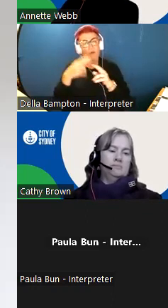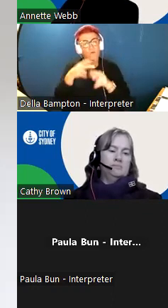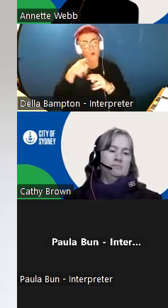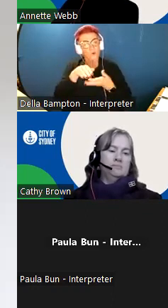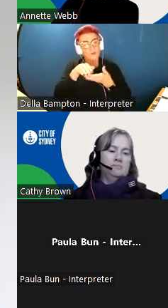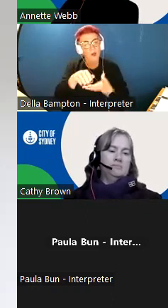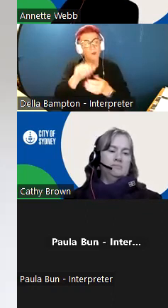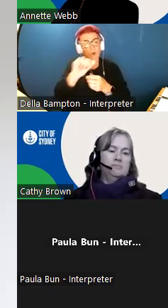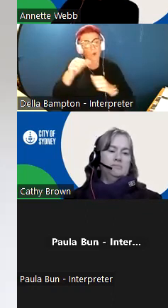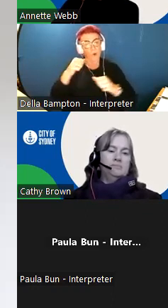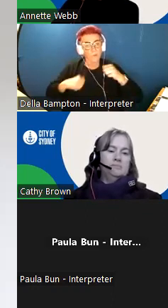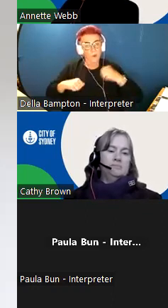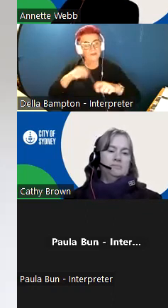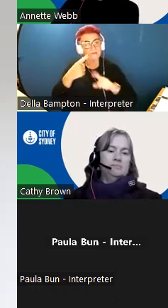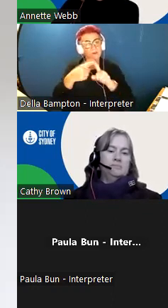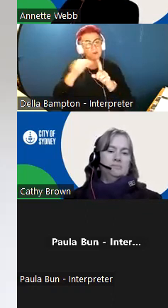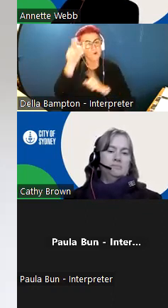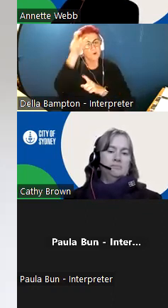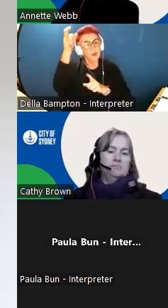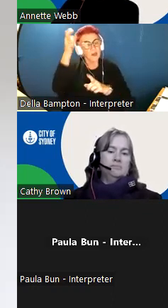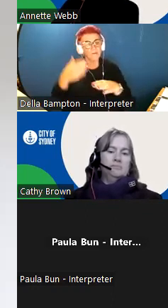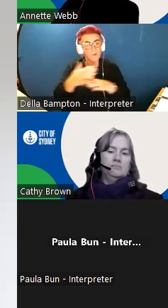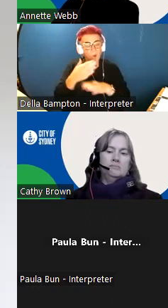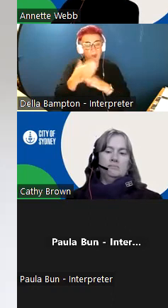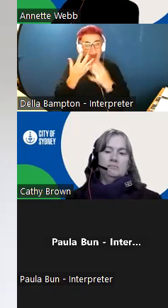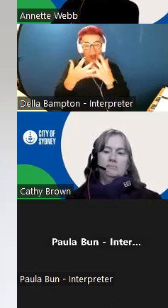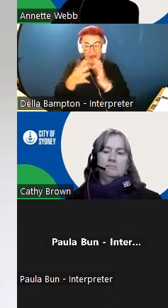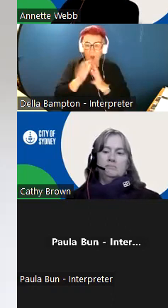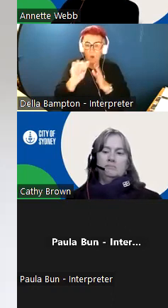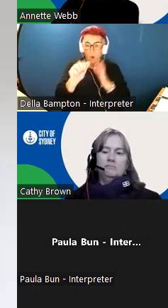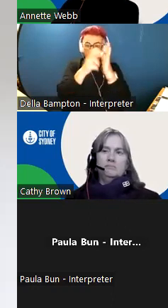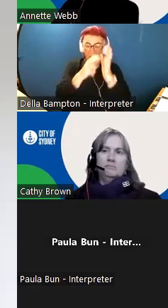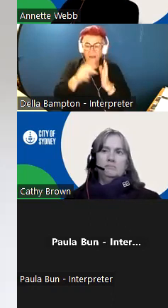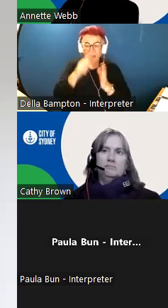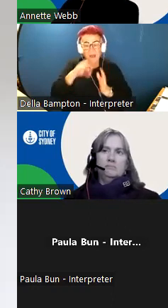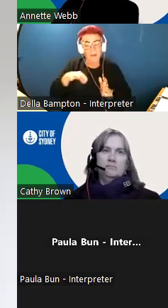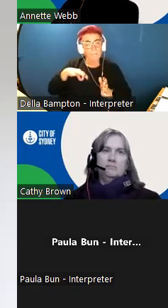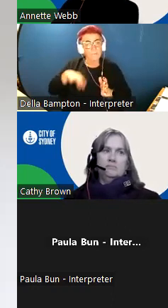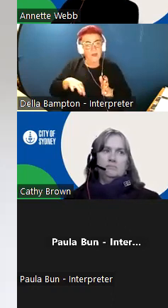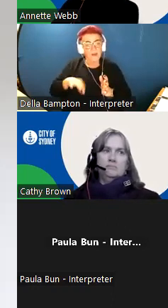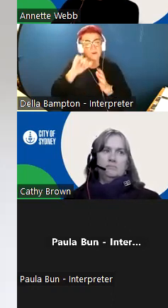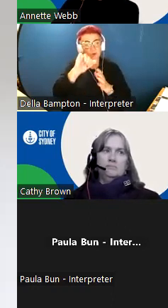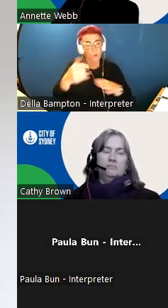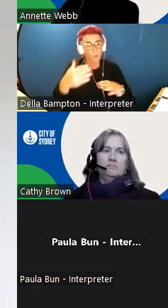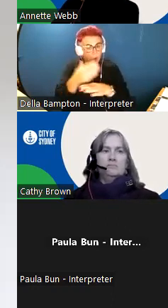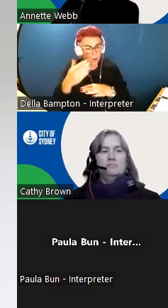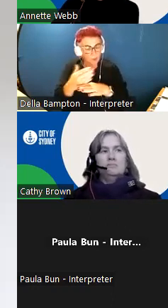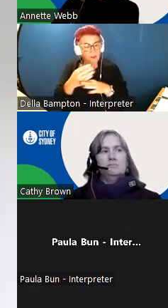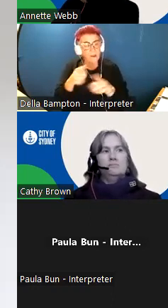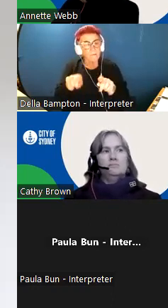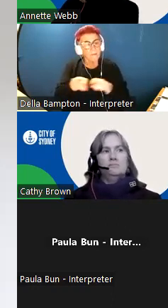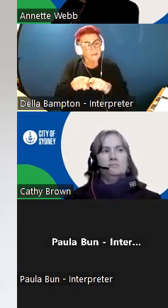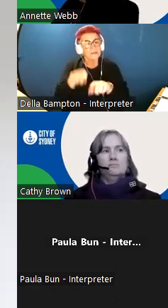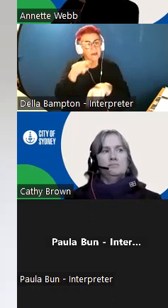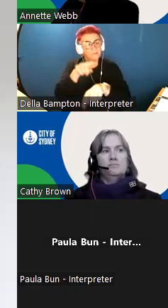creative work or practice, how the location of the tenancy will influence and benefit your creative work or practice, and also